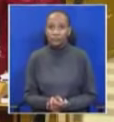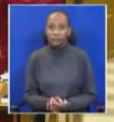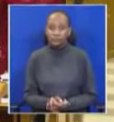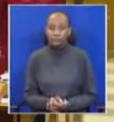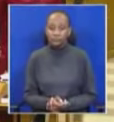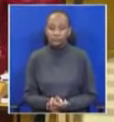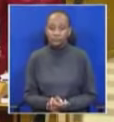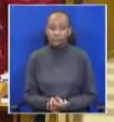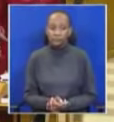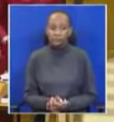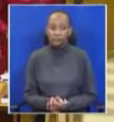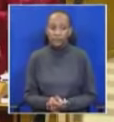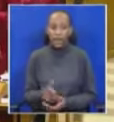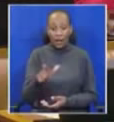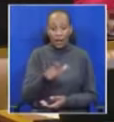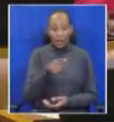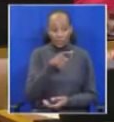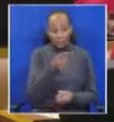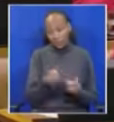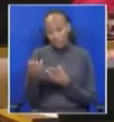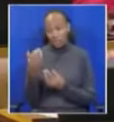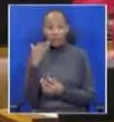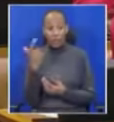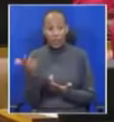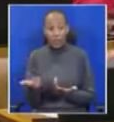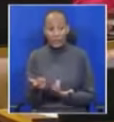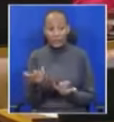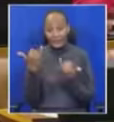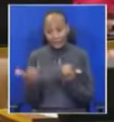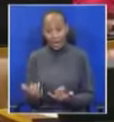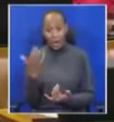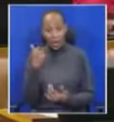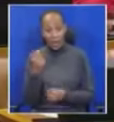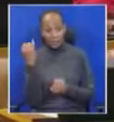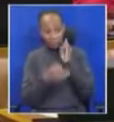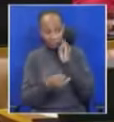and Telerin. Sanuel,